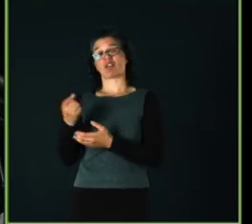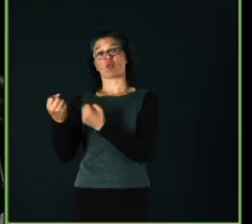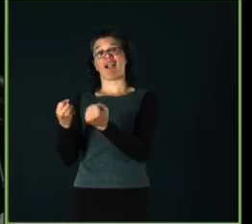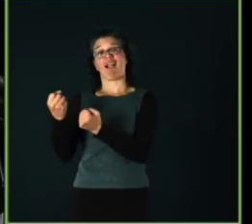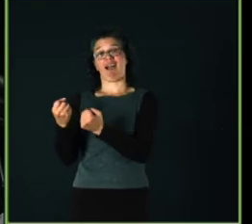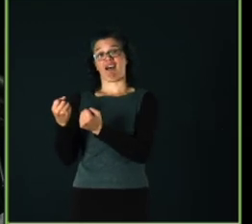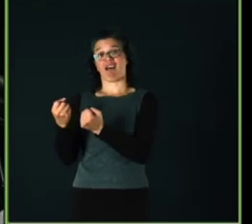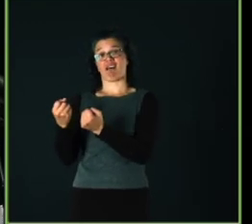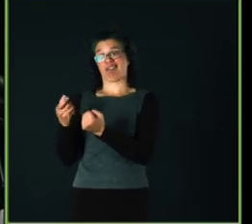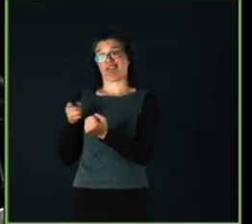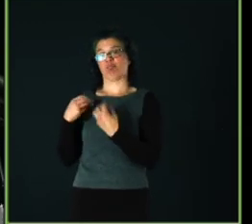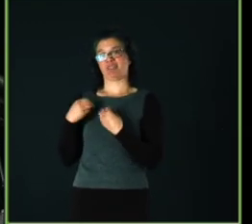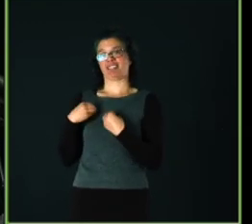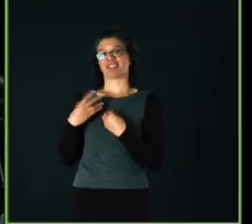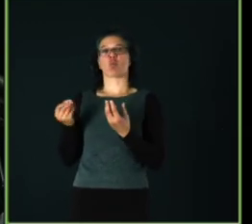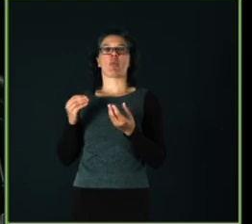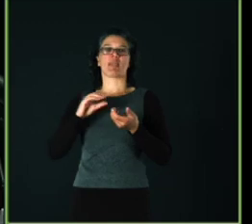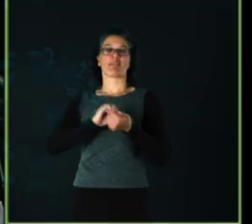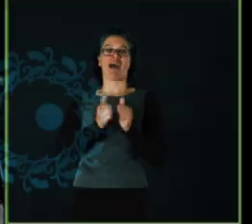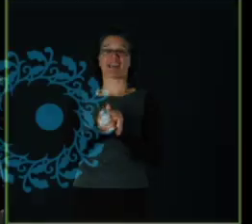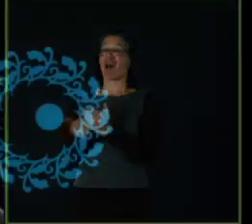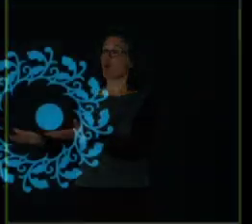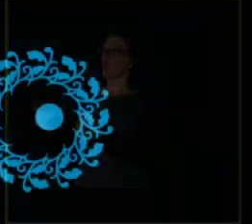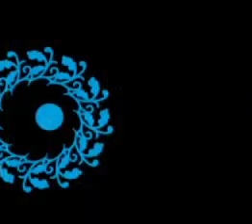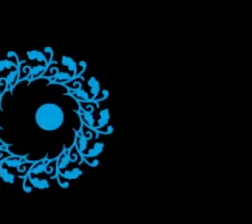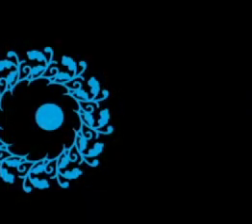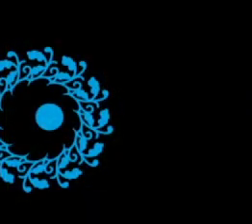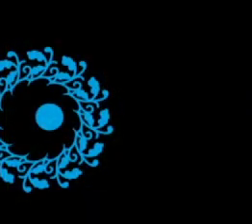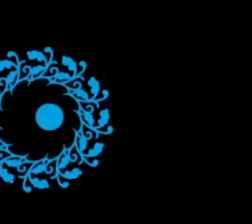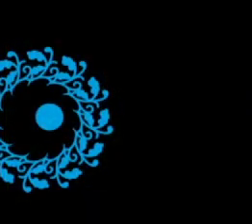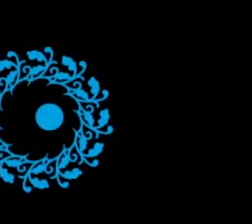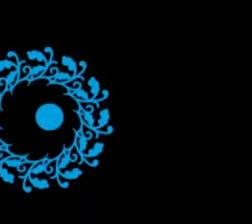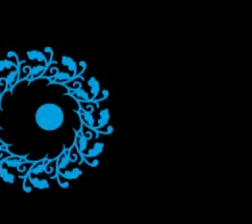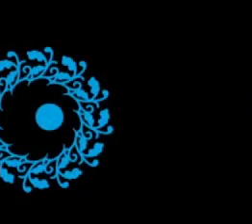rental vehicle business with his partner Matilda. Please welcome Crichton Christie.